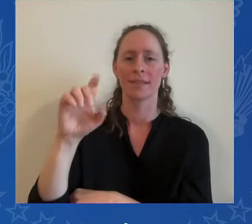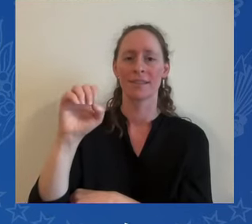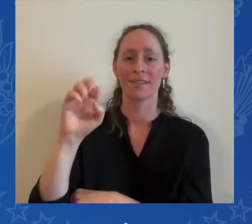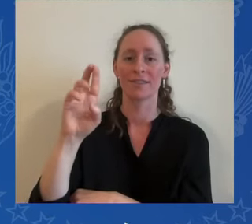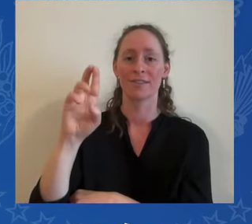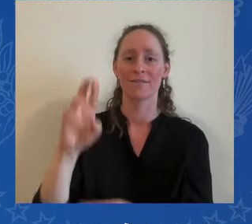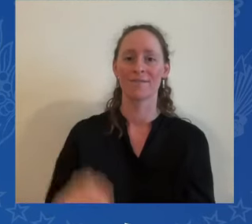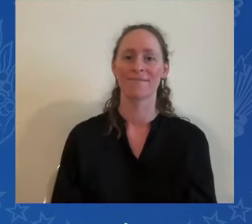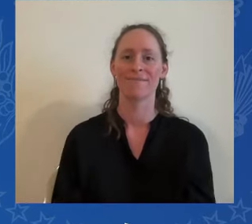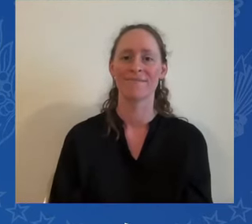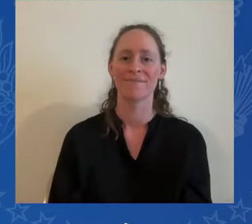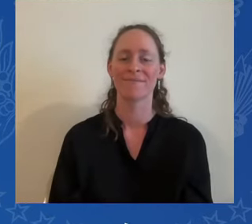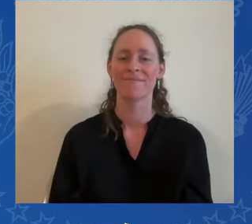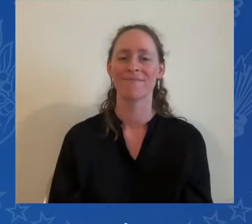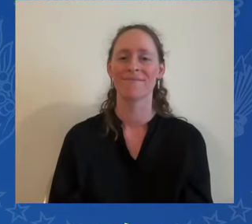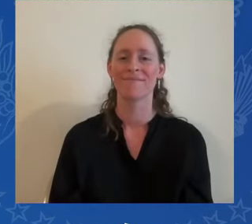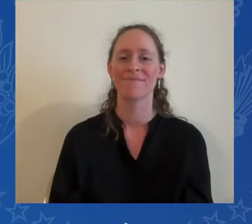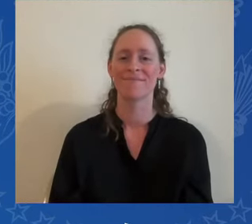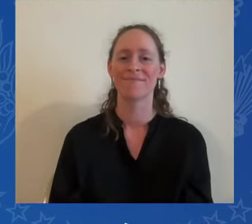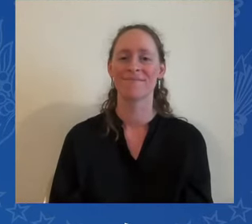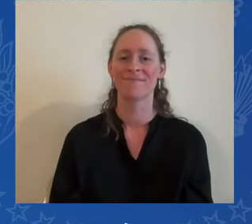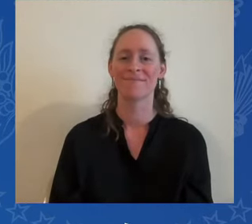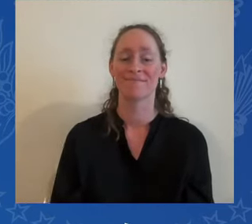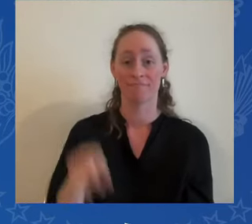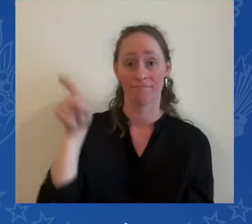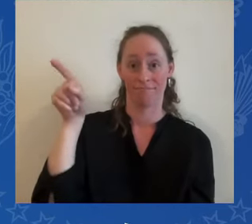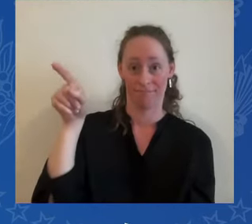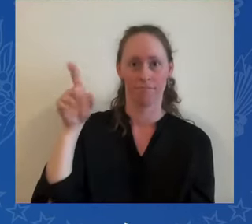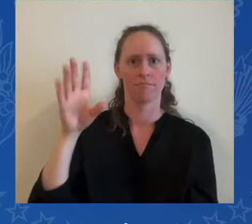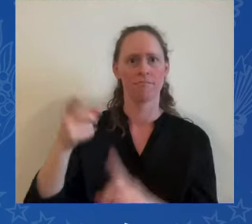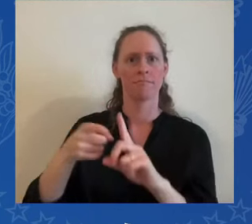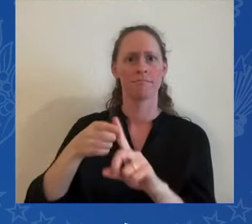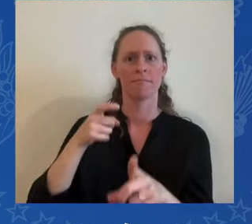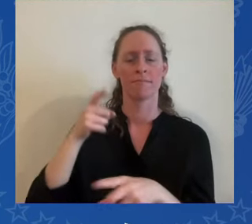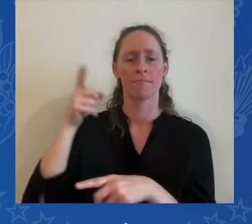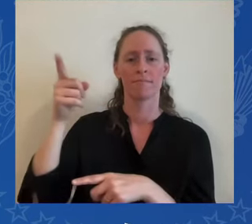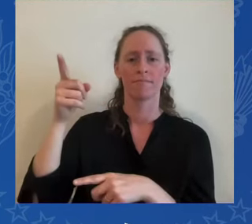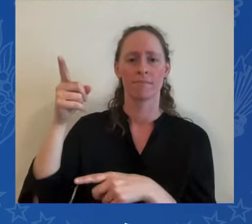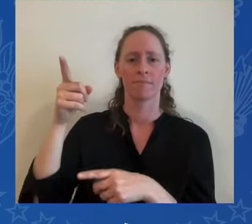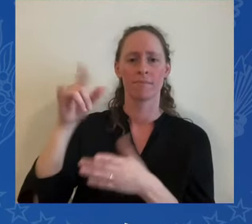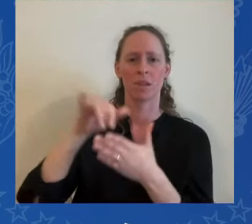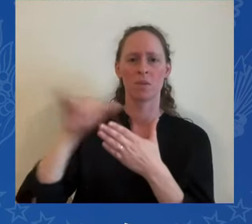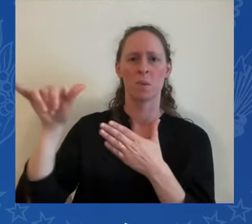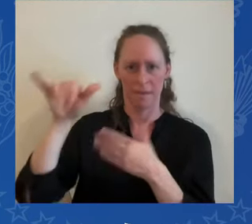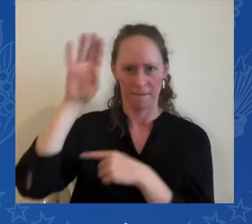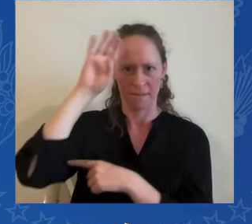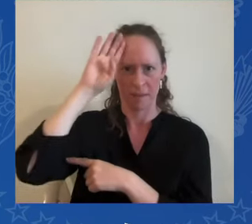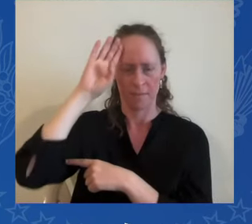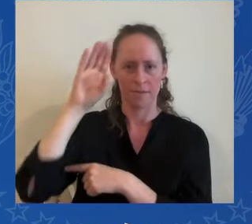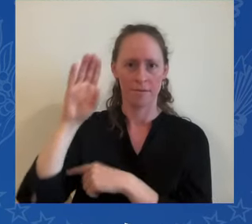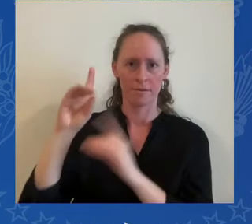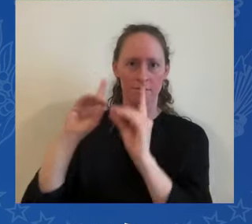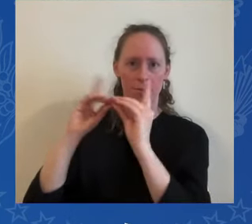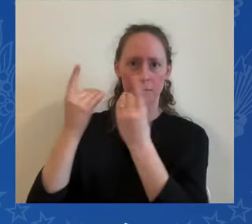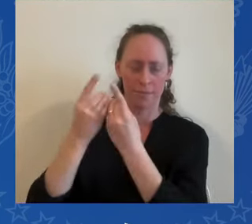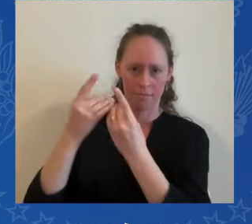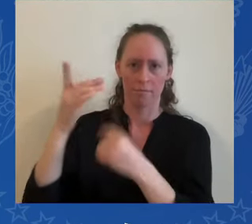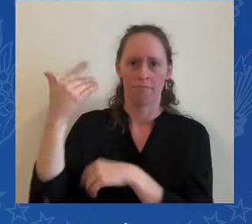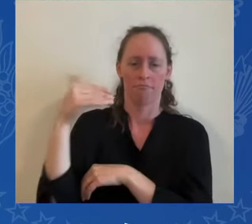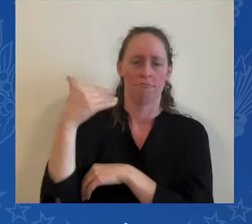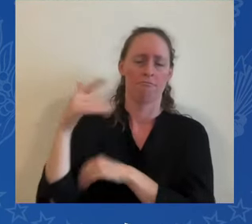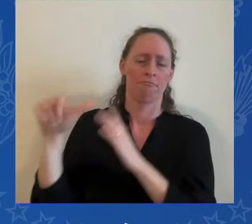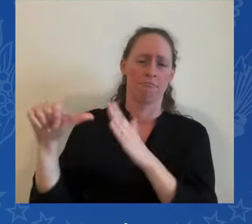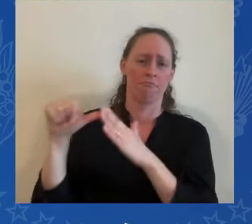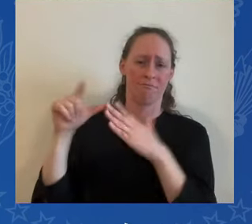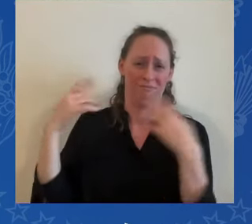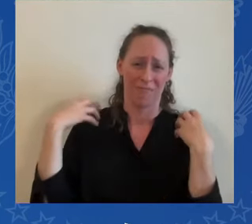Firefighter Justin Hespler of the New York City Fire Department, for the absolute courage he displayed as he rushed into a burning house and crawled through